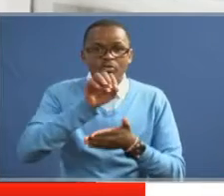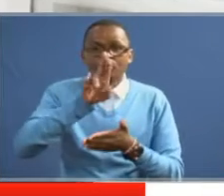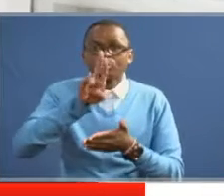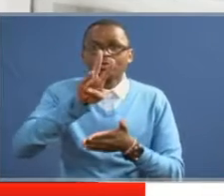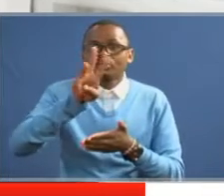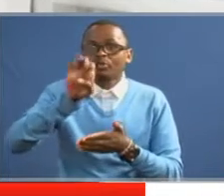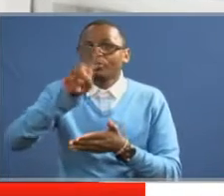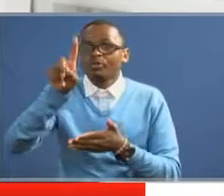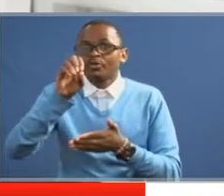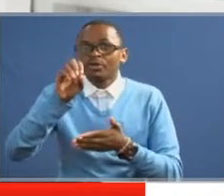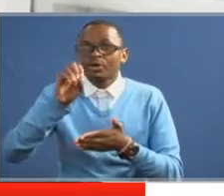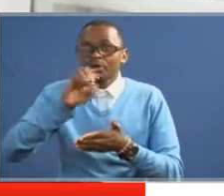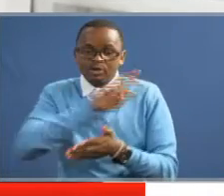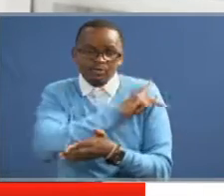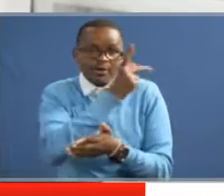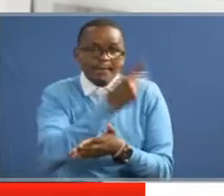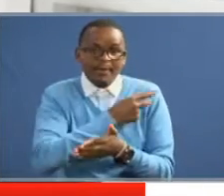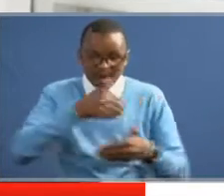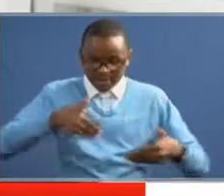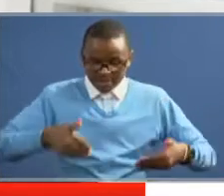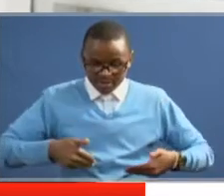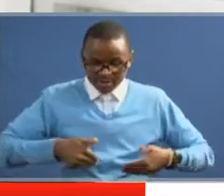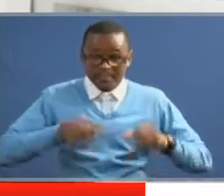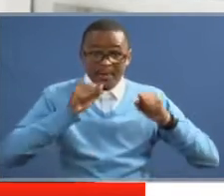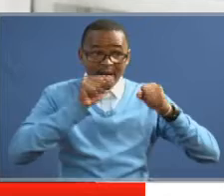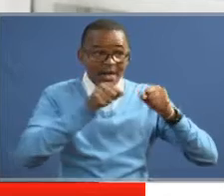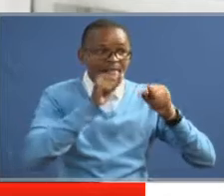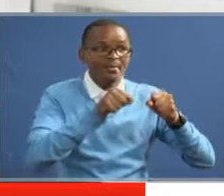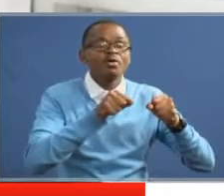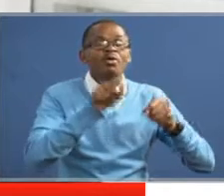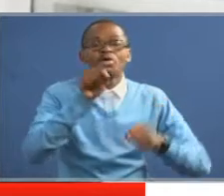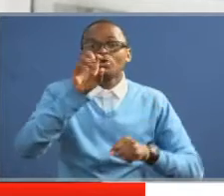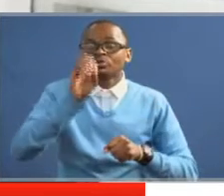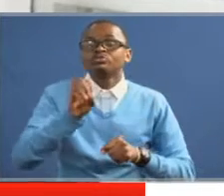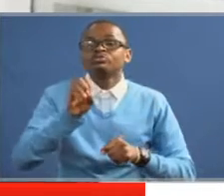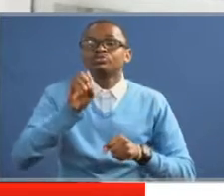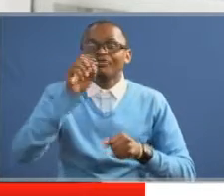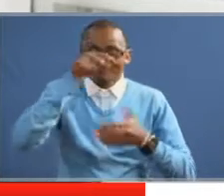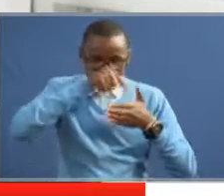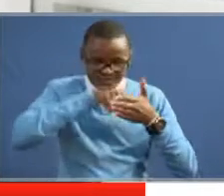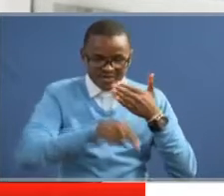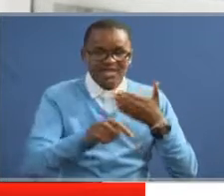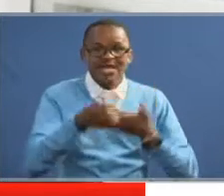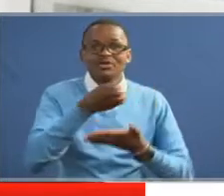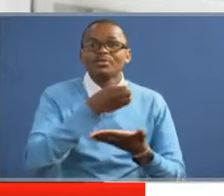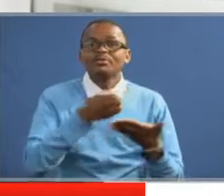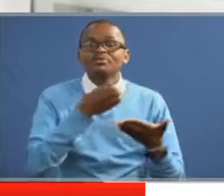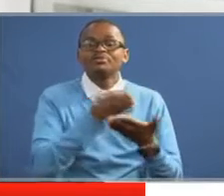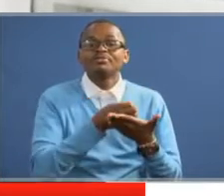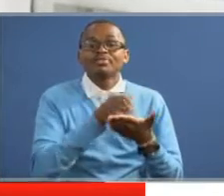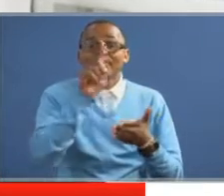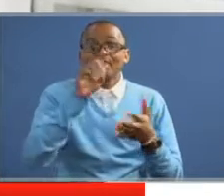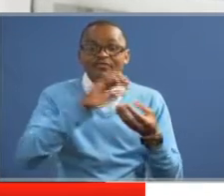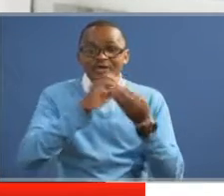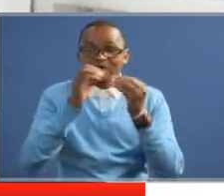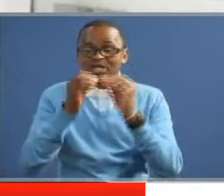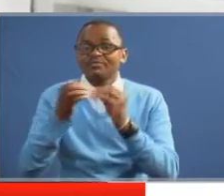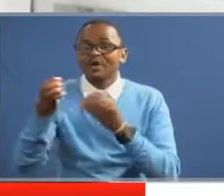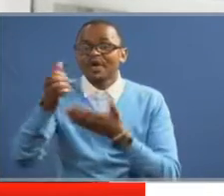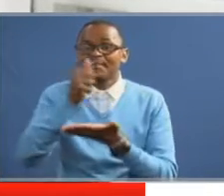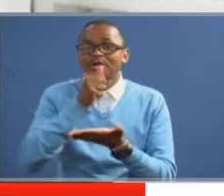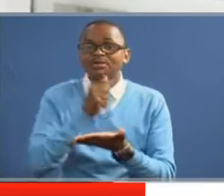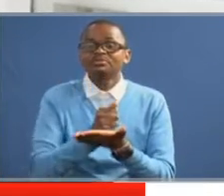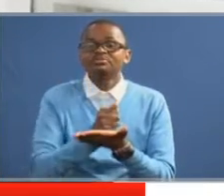to empower the youth economically so that they could be able to venture into entrepreneurship and therefore create